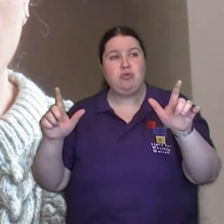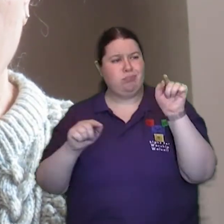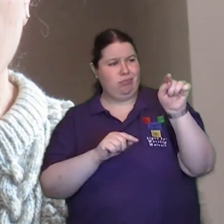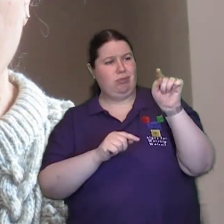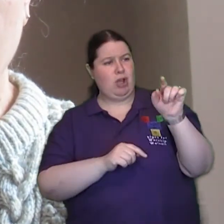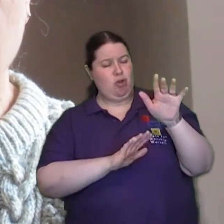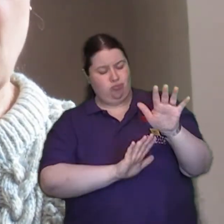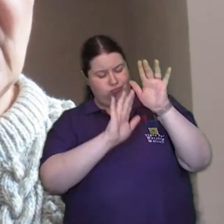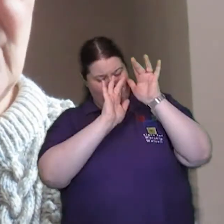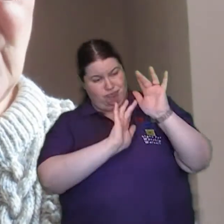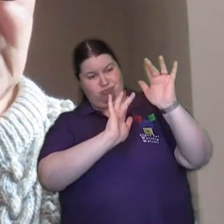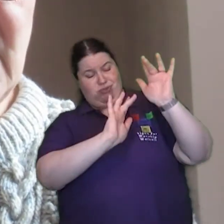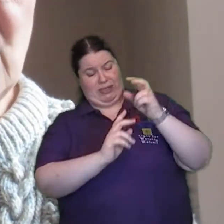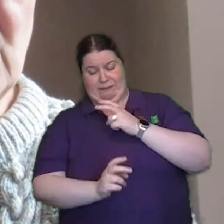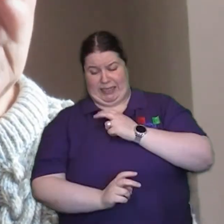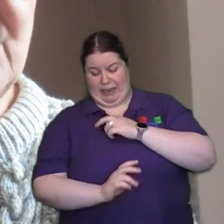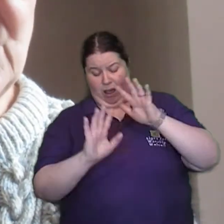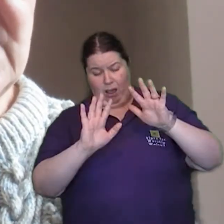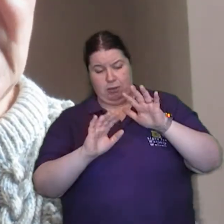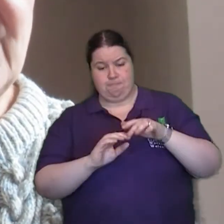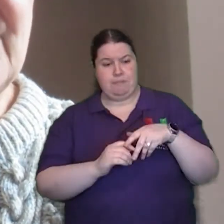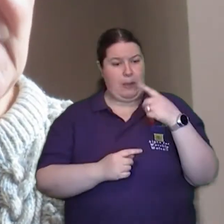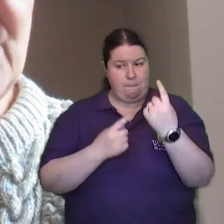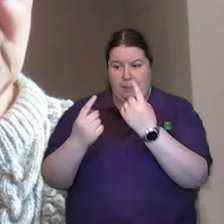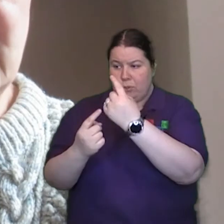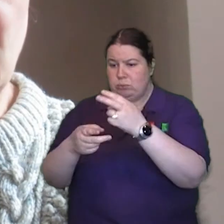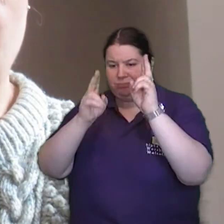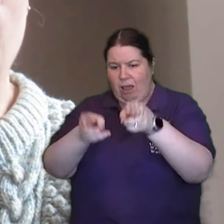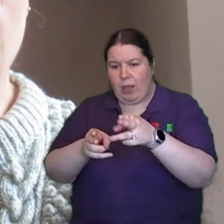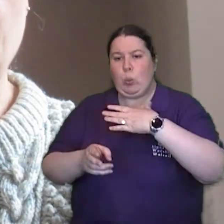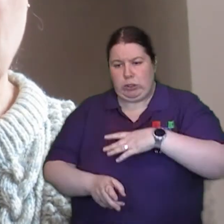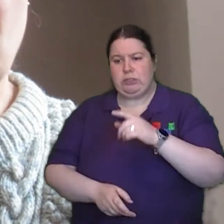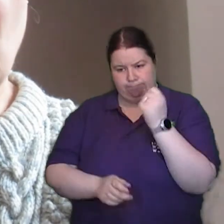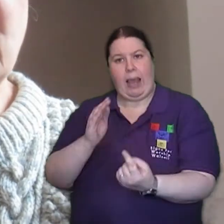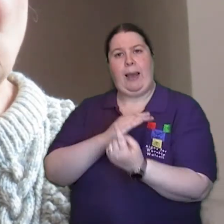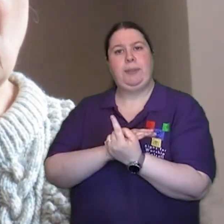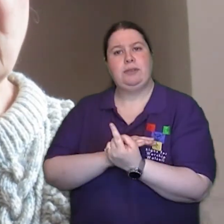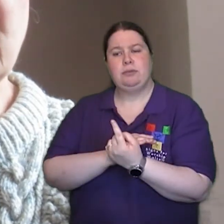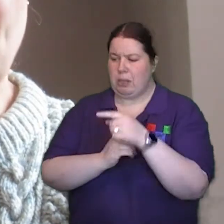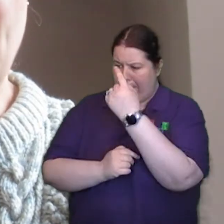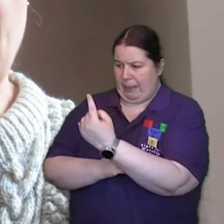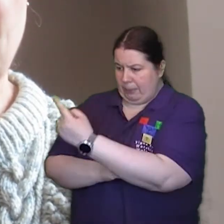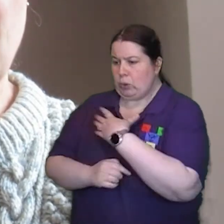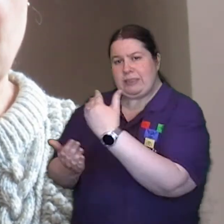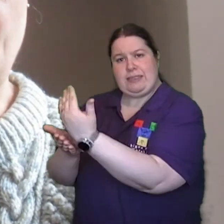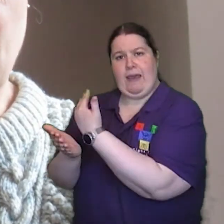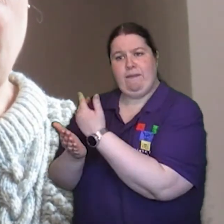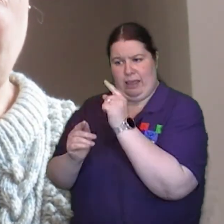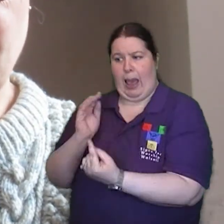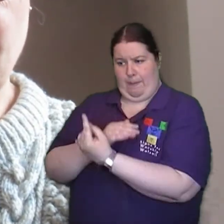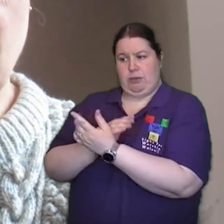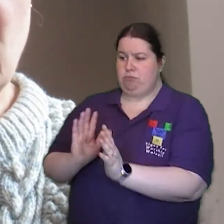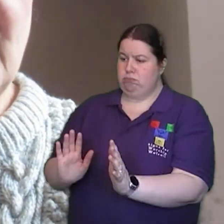him. Those the king wanted to put to death, he put to death. Those he wanted to spare, he